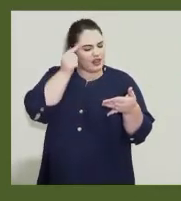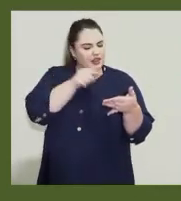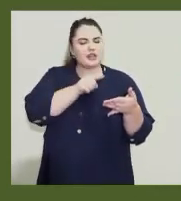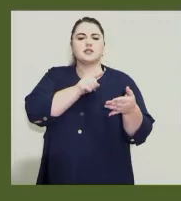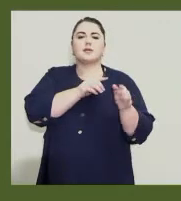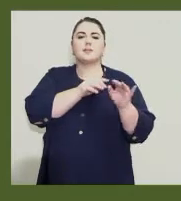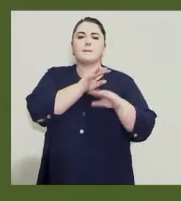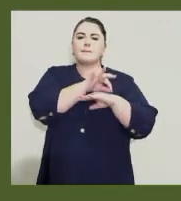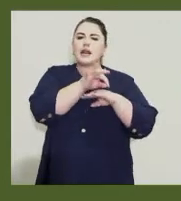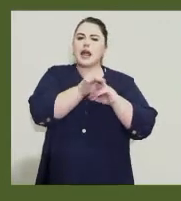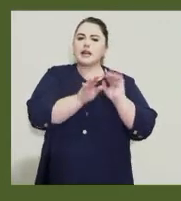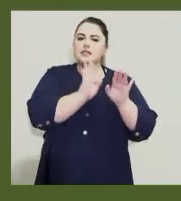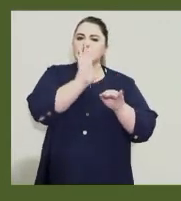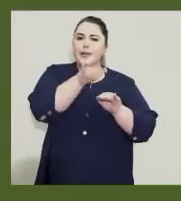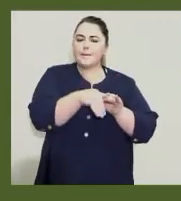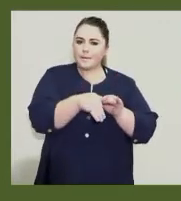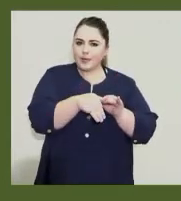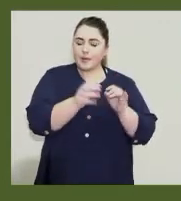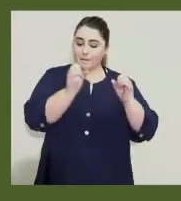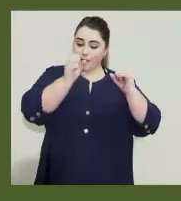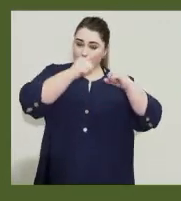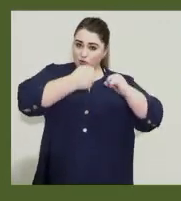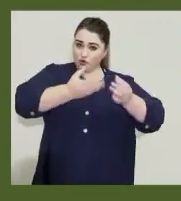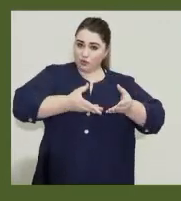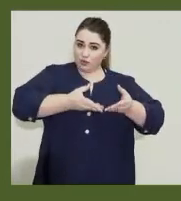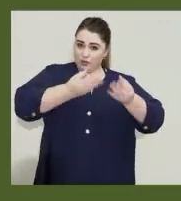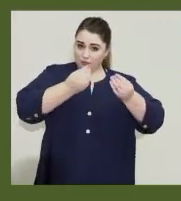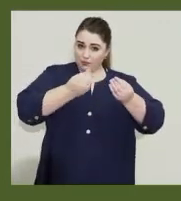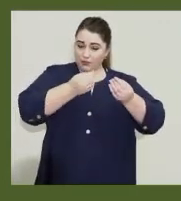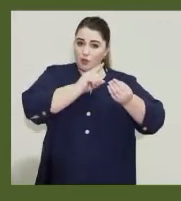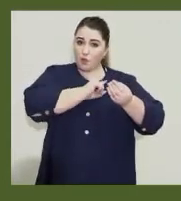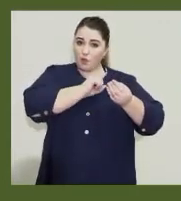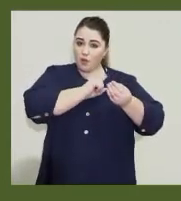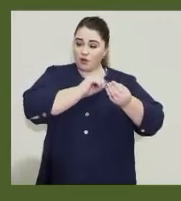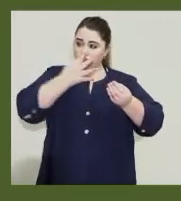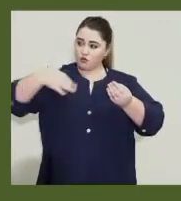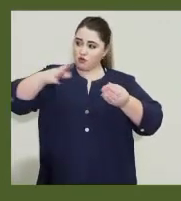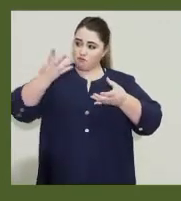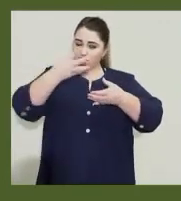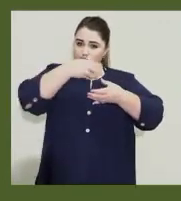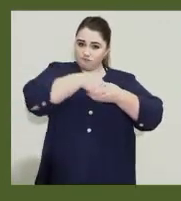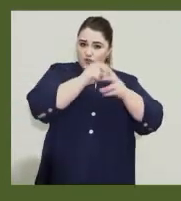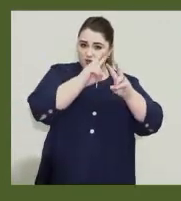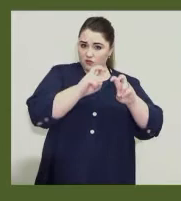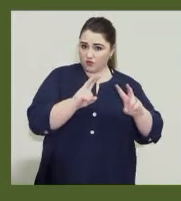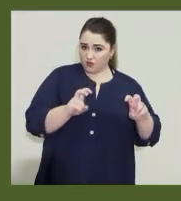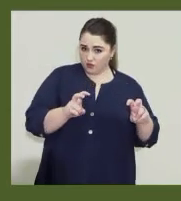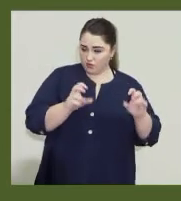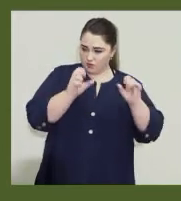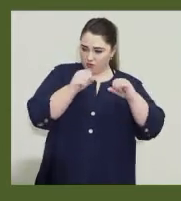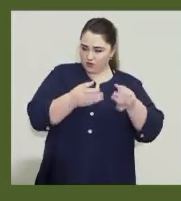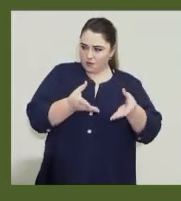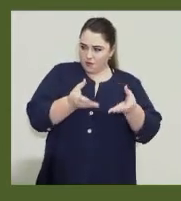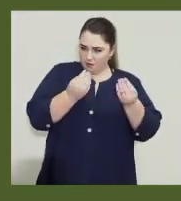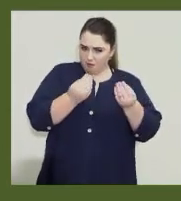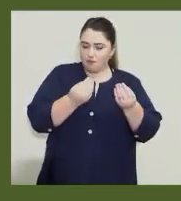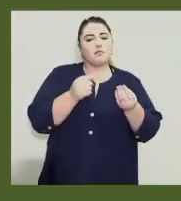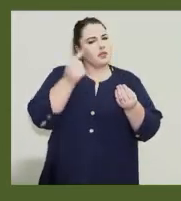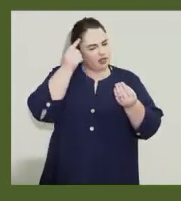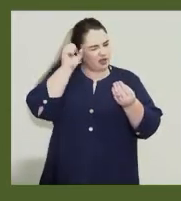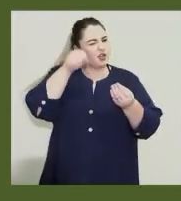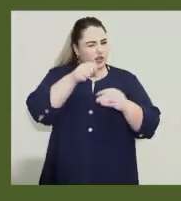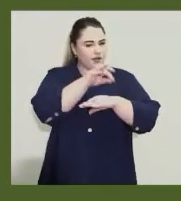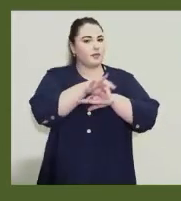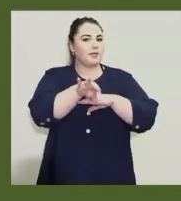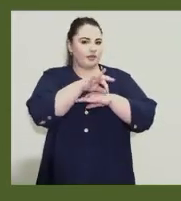planning step? Permission was obtained to participate in the investigation. I think this is